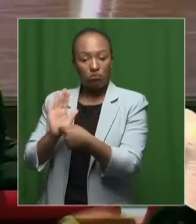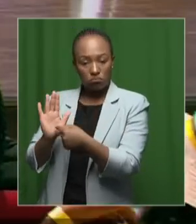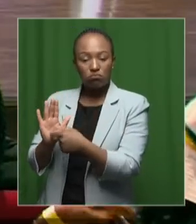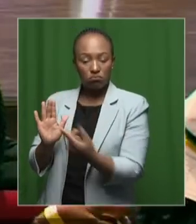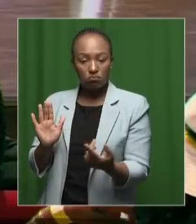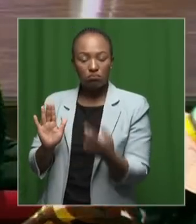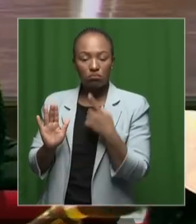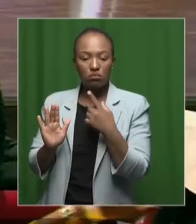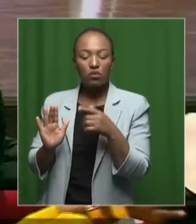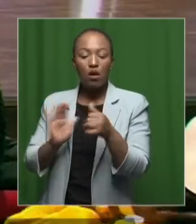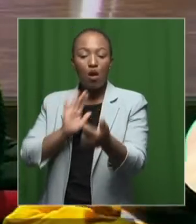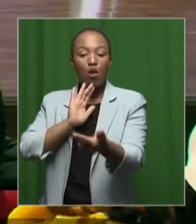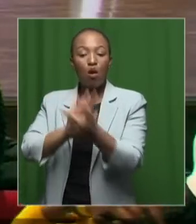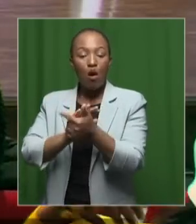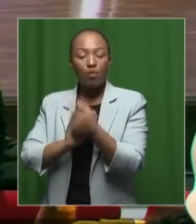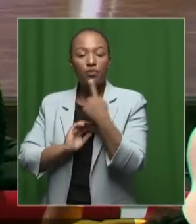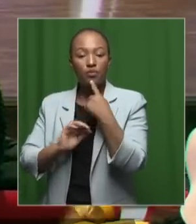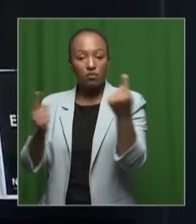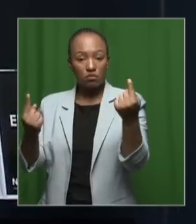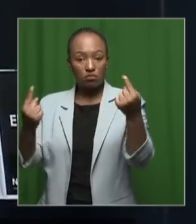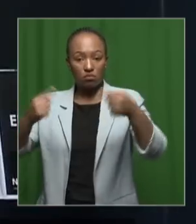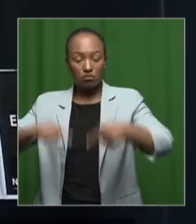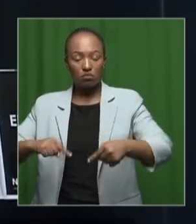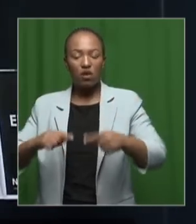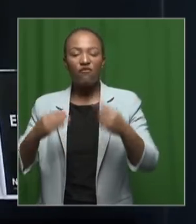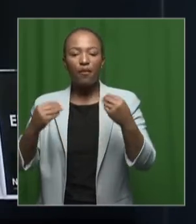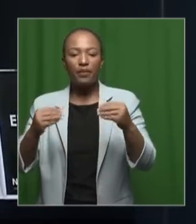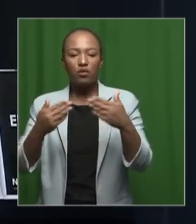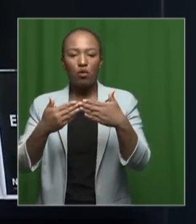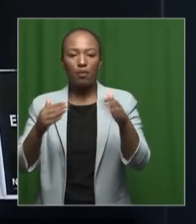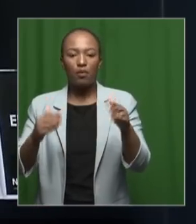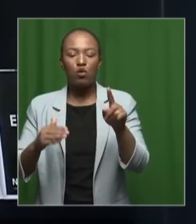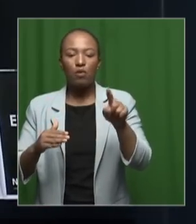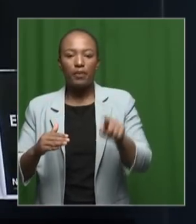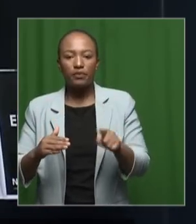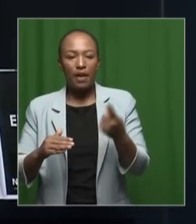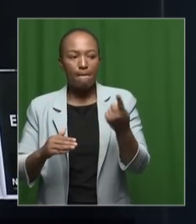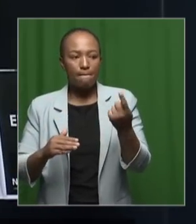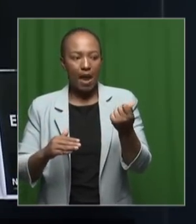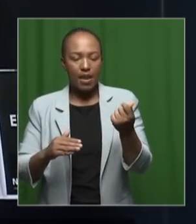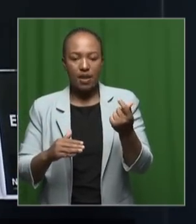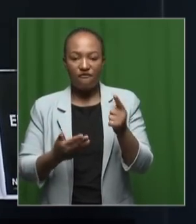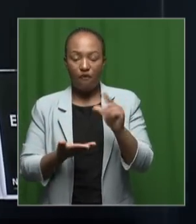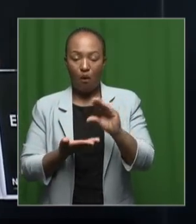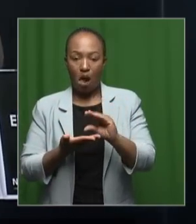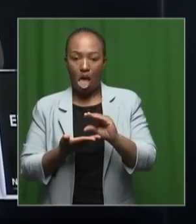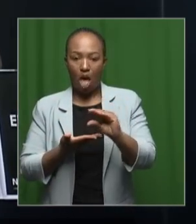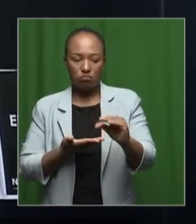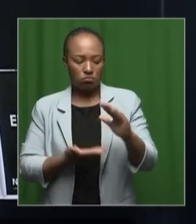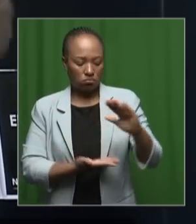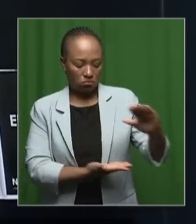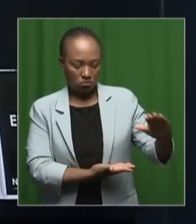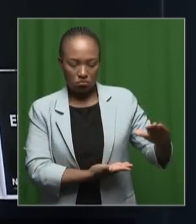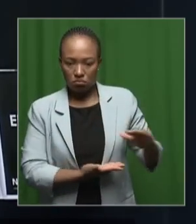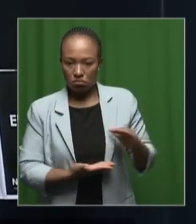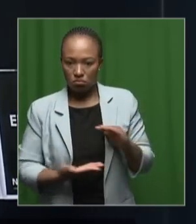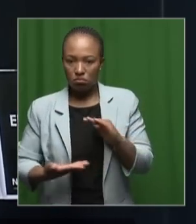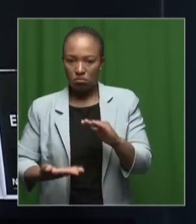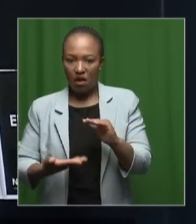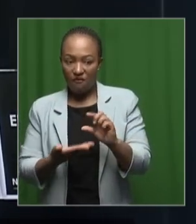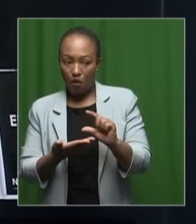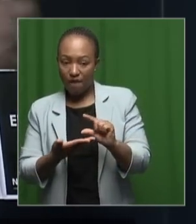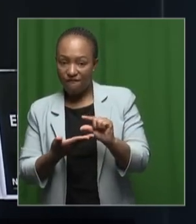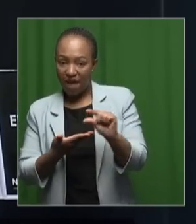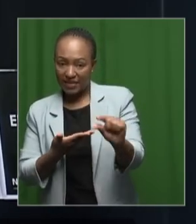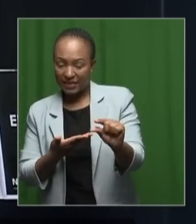for you to come here and open a business, you need to come with an investment amount. When you come with an investment amount,